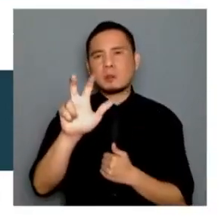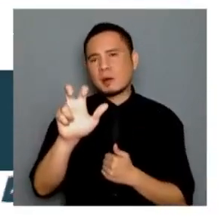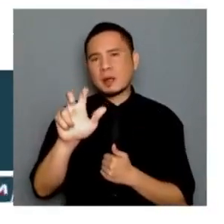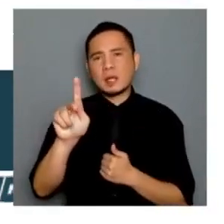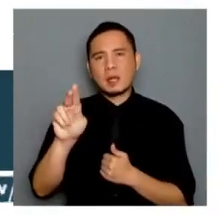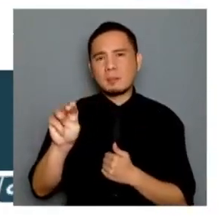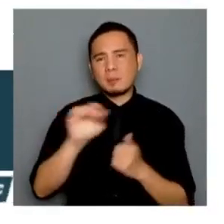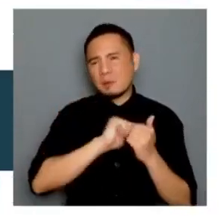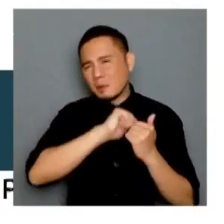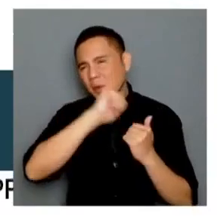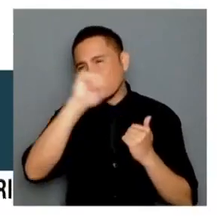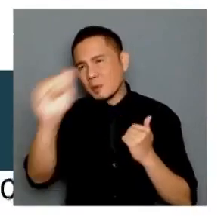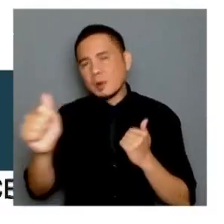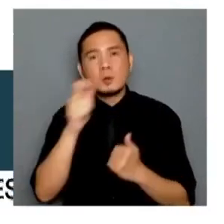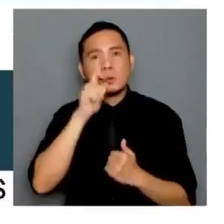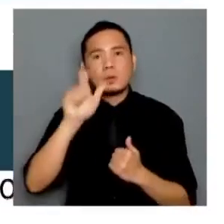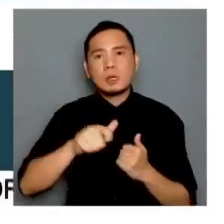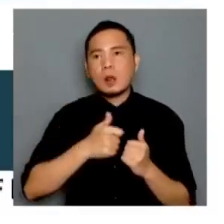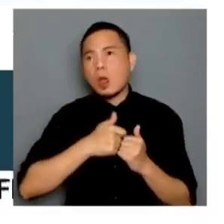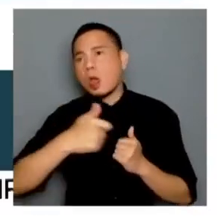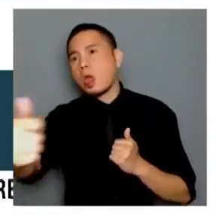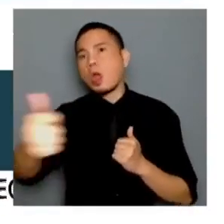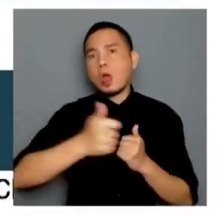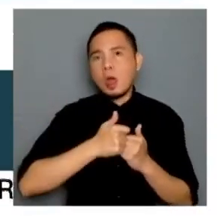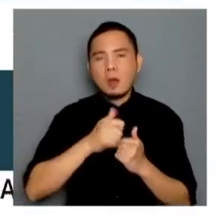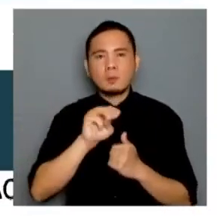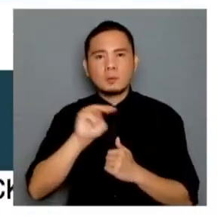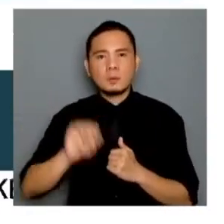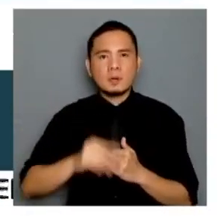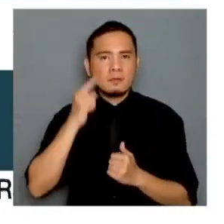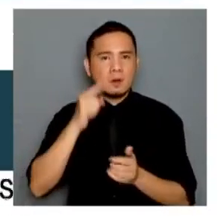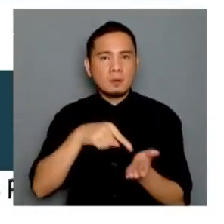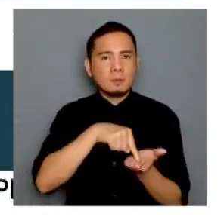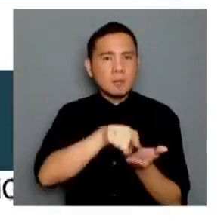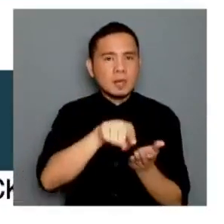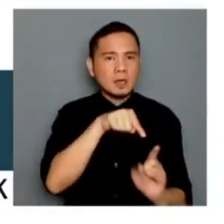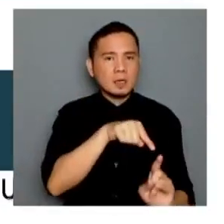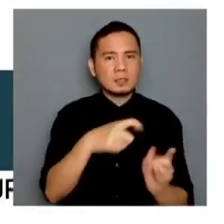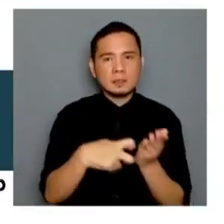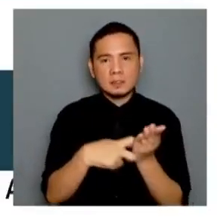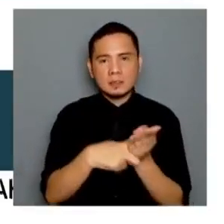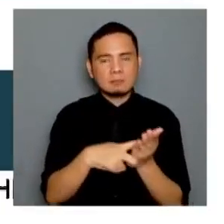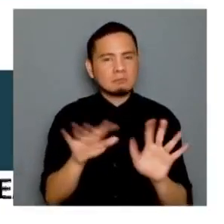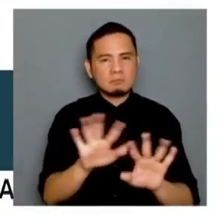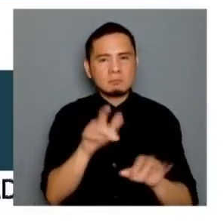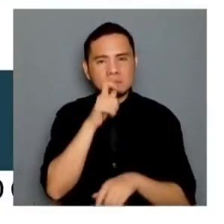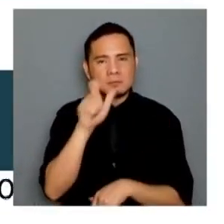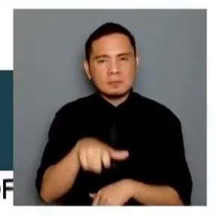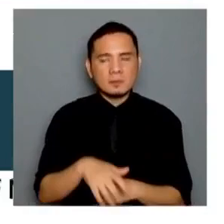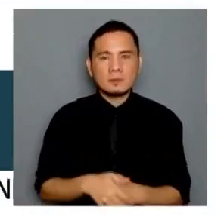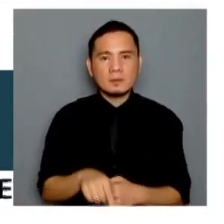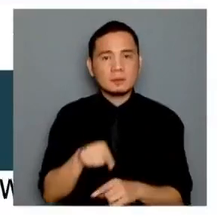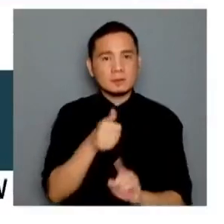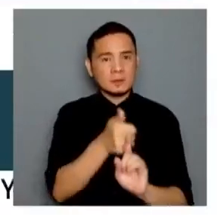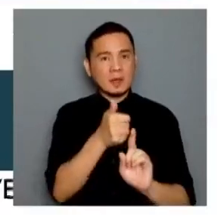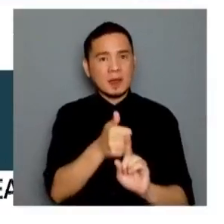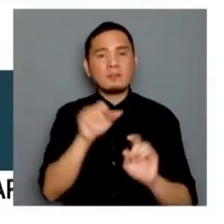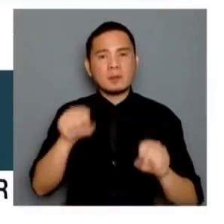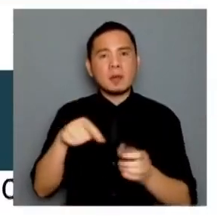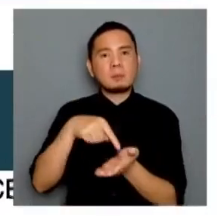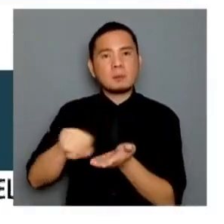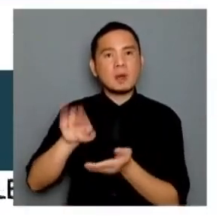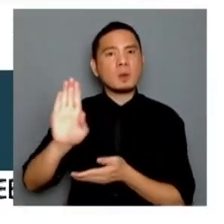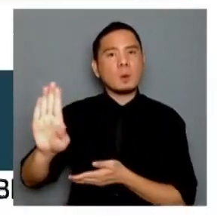not come back to Manila just to pay the tickets. They can eventually pay where they live, and this